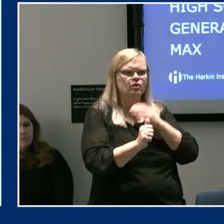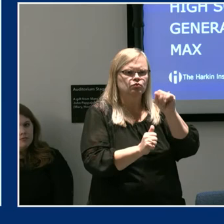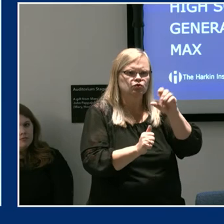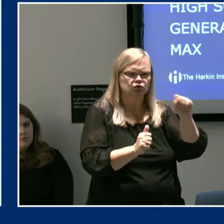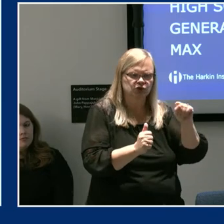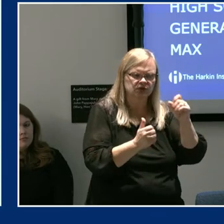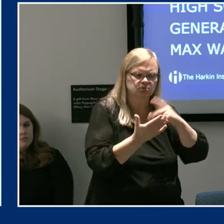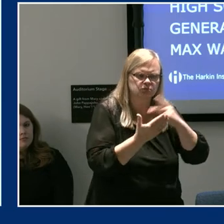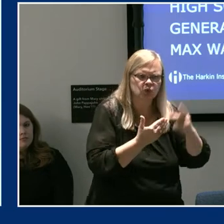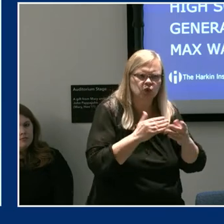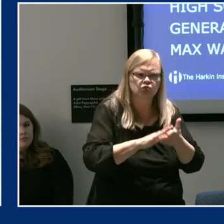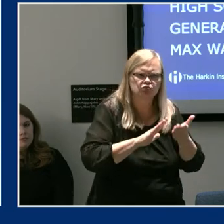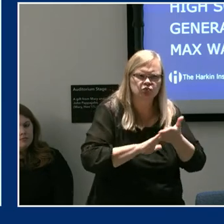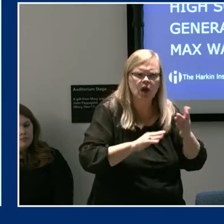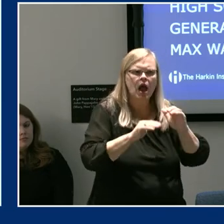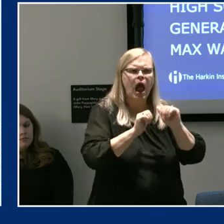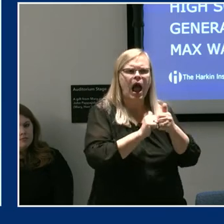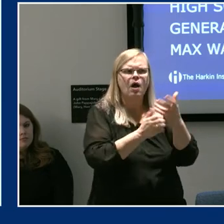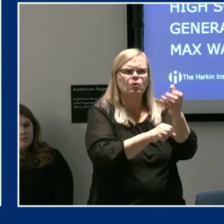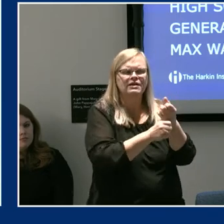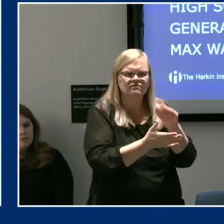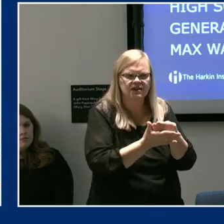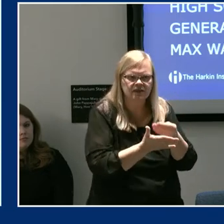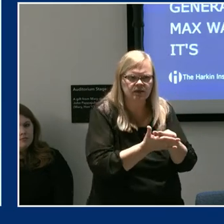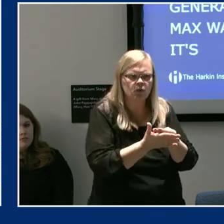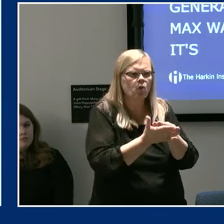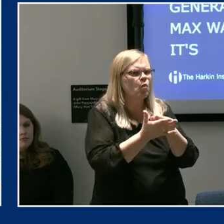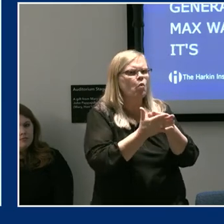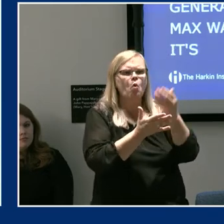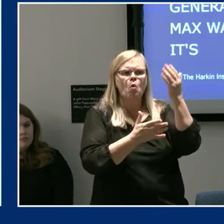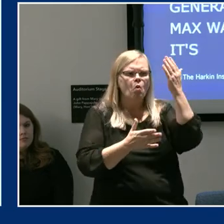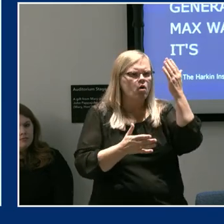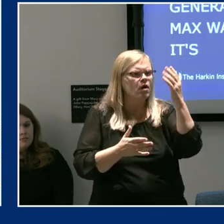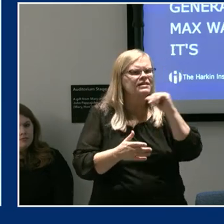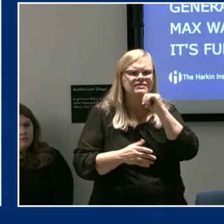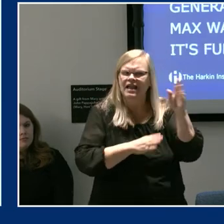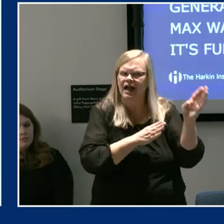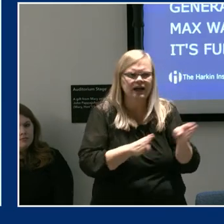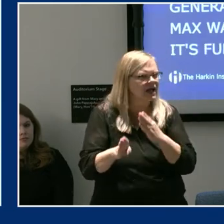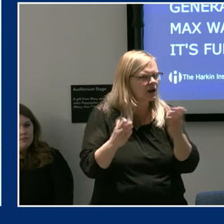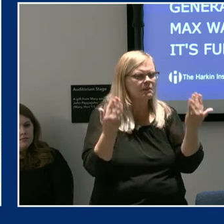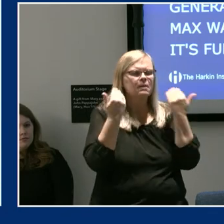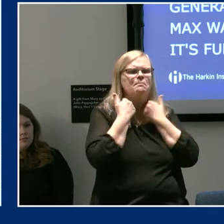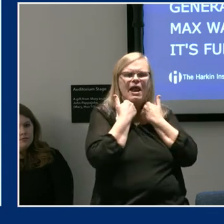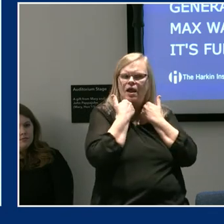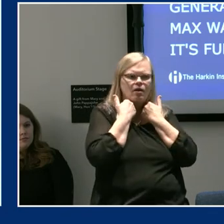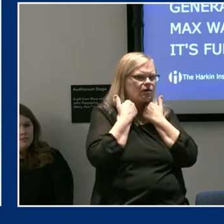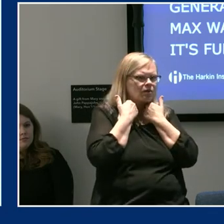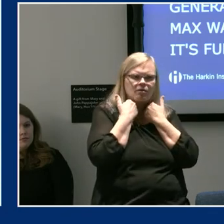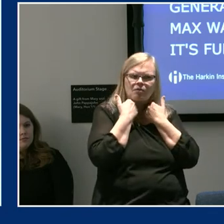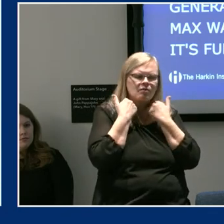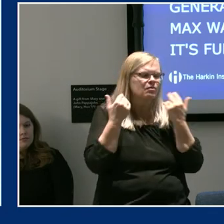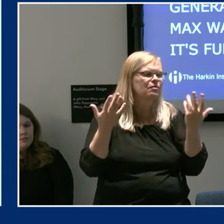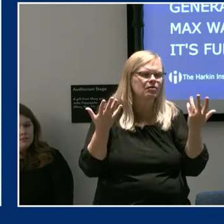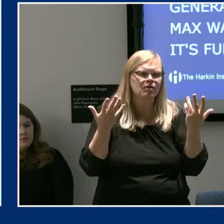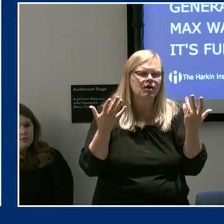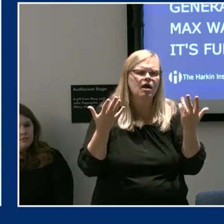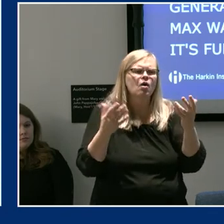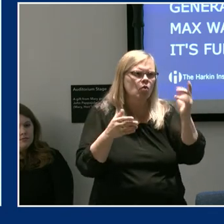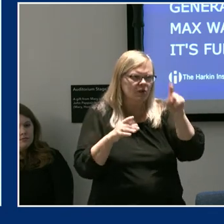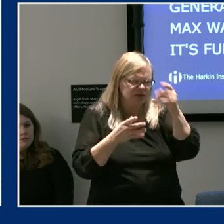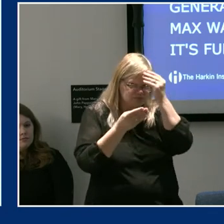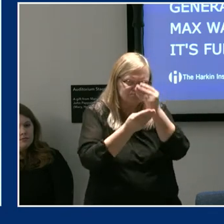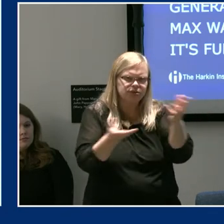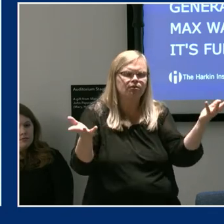funded, and why it's not going to be bankrupt, as he said. And what we need to let people